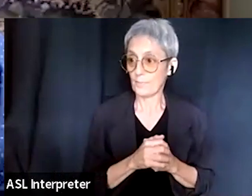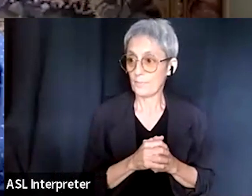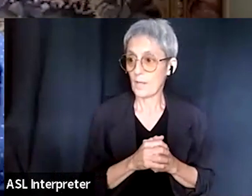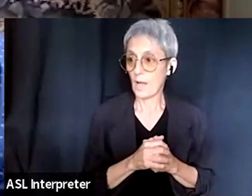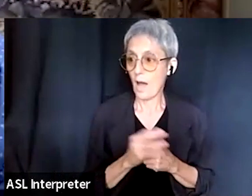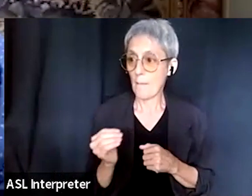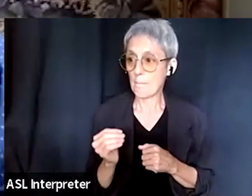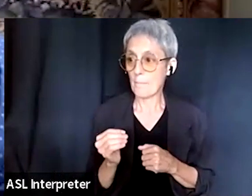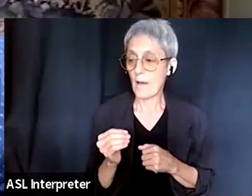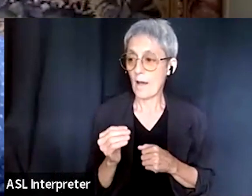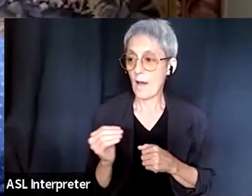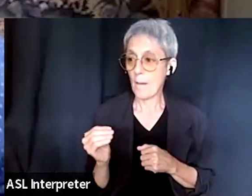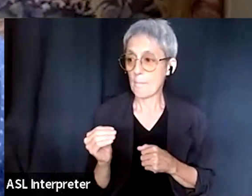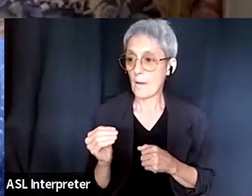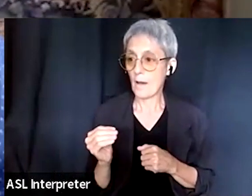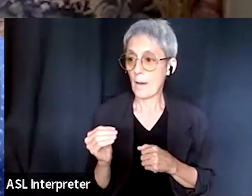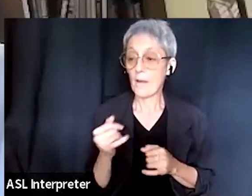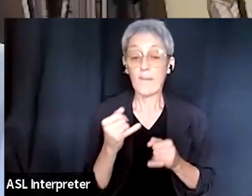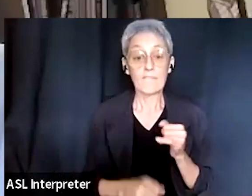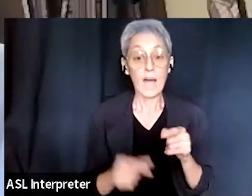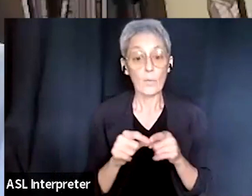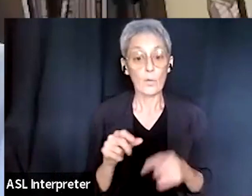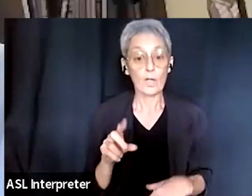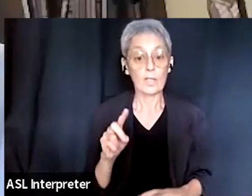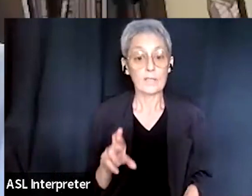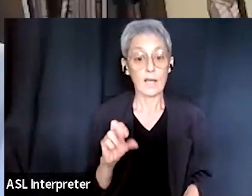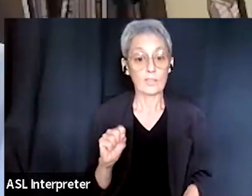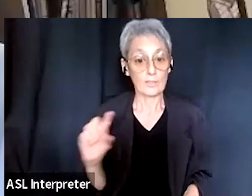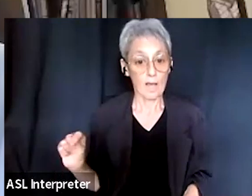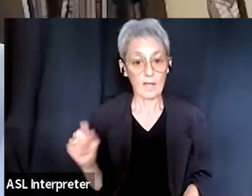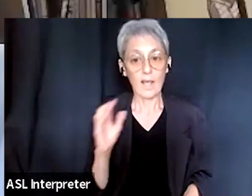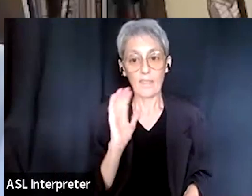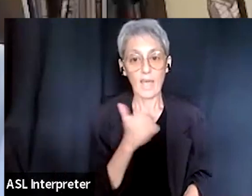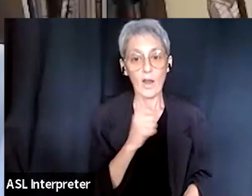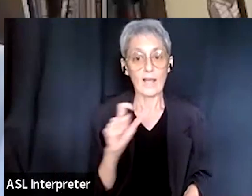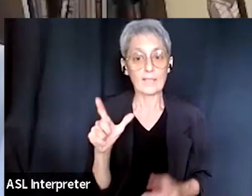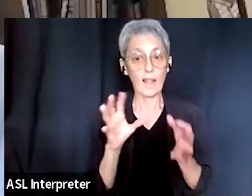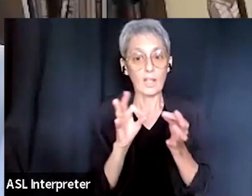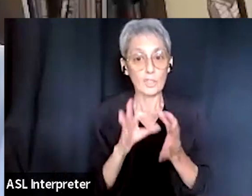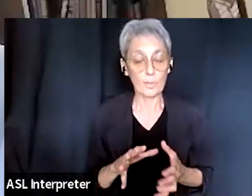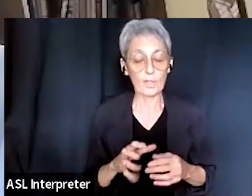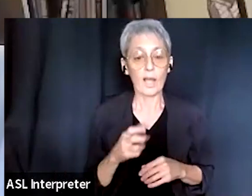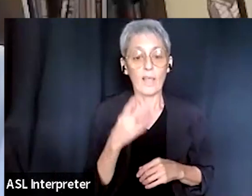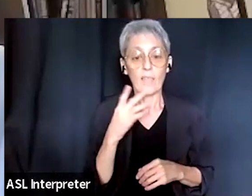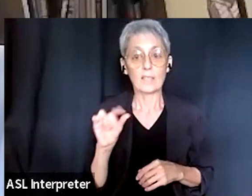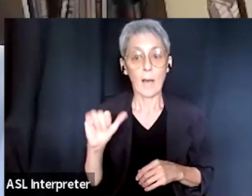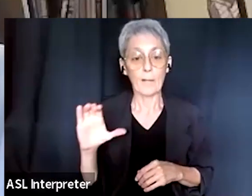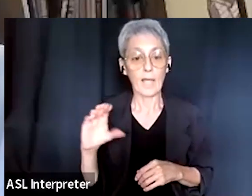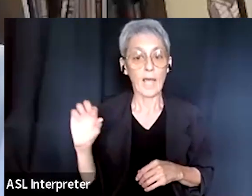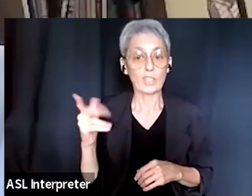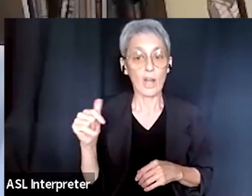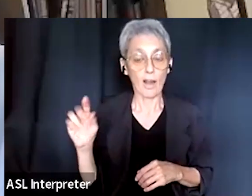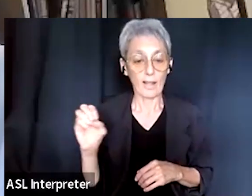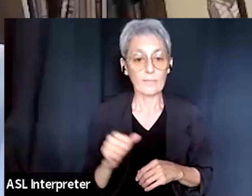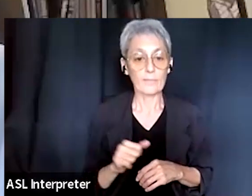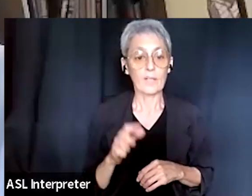for a final word, Dr. Scott. I want to thank our ASL interpreter and thank Dominic and Charlotte for